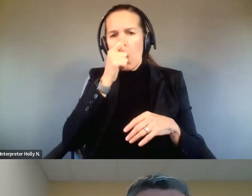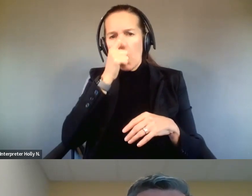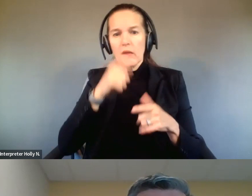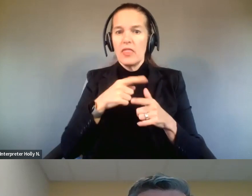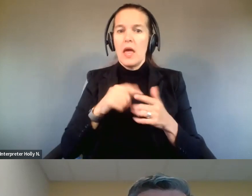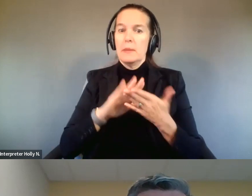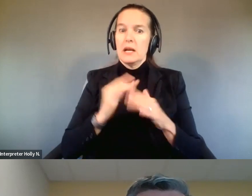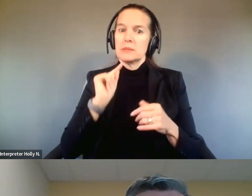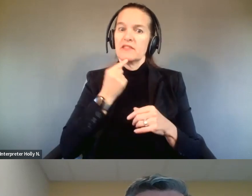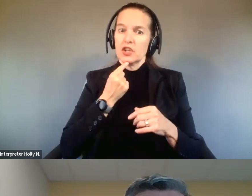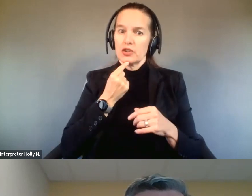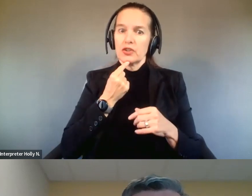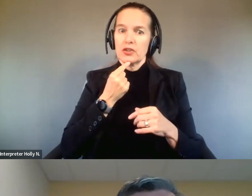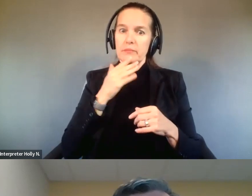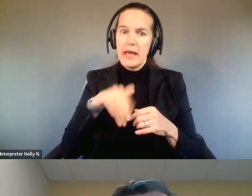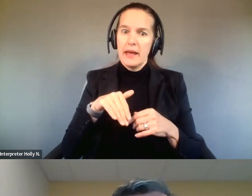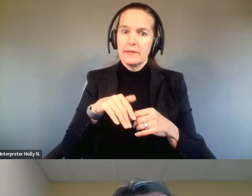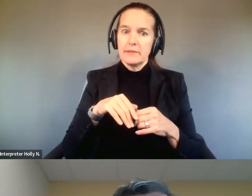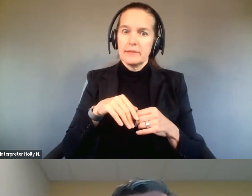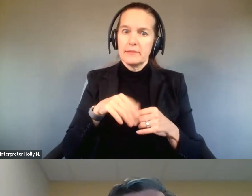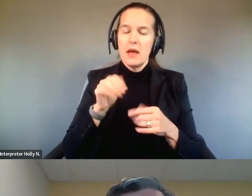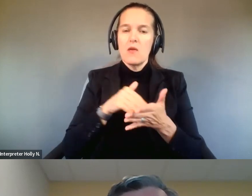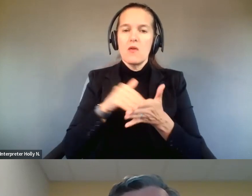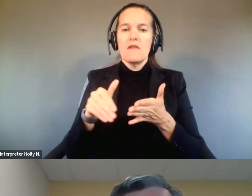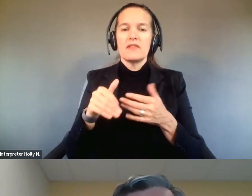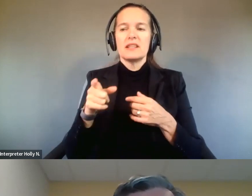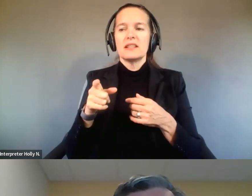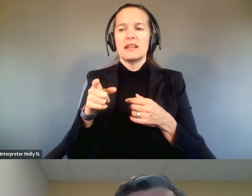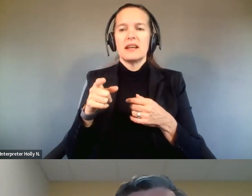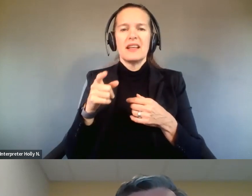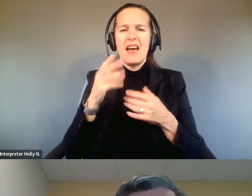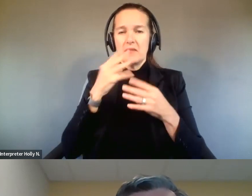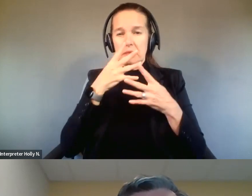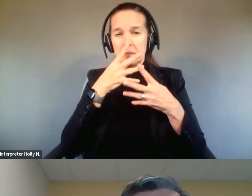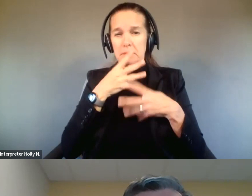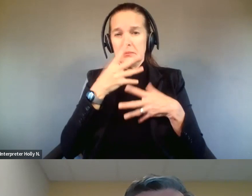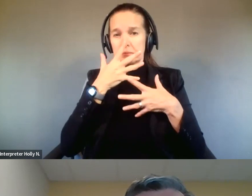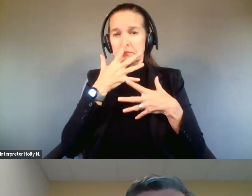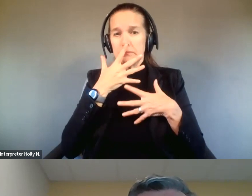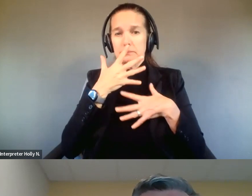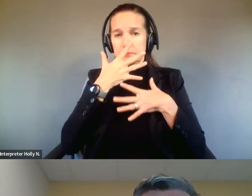severe. And oftentimes there's a lot of copious secretions with RSV.